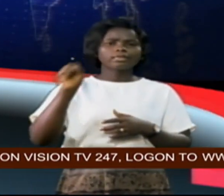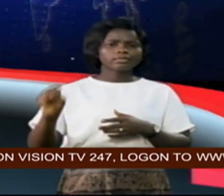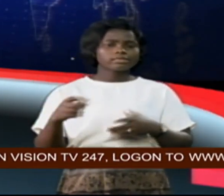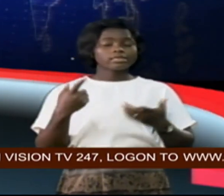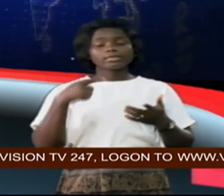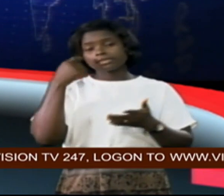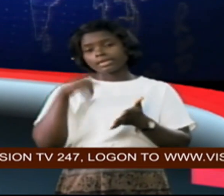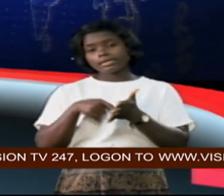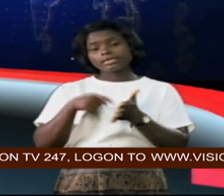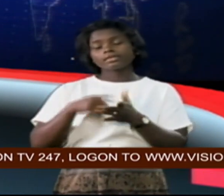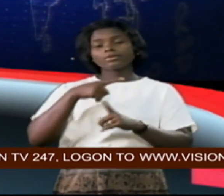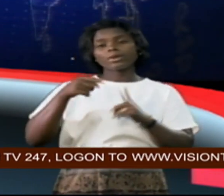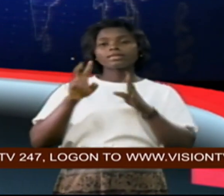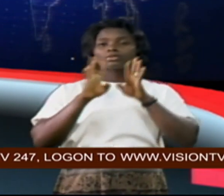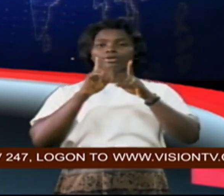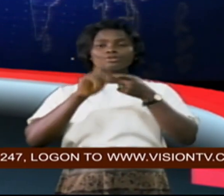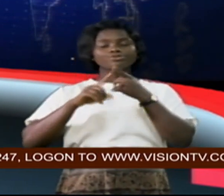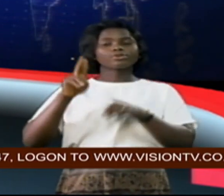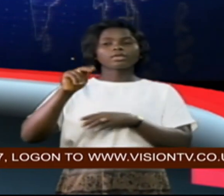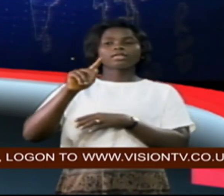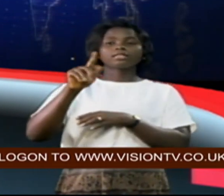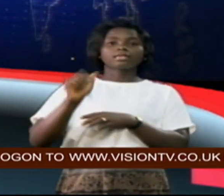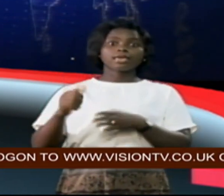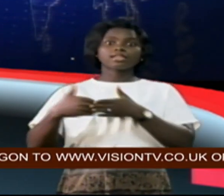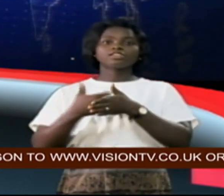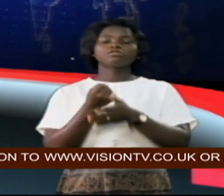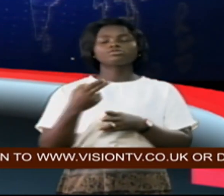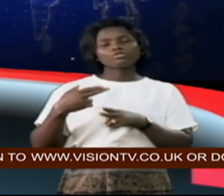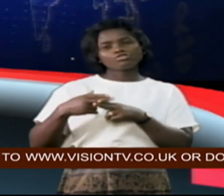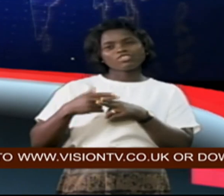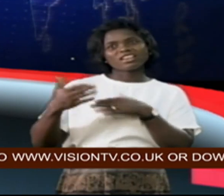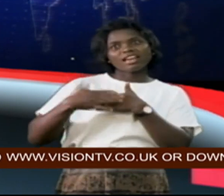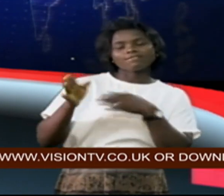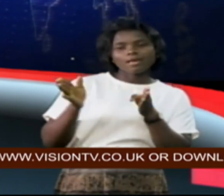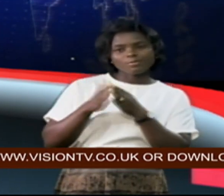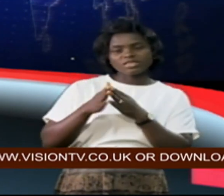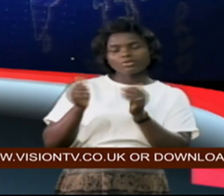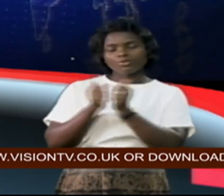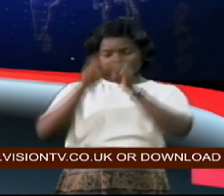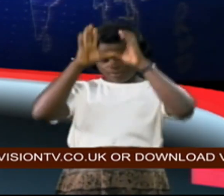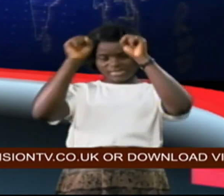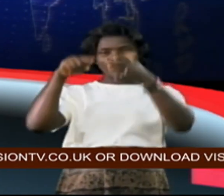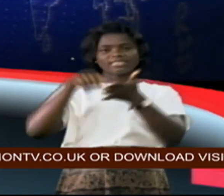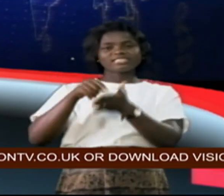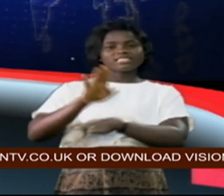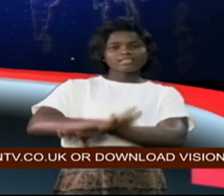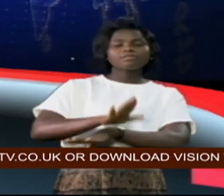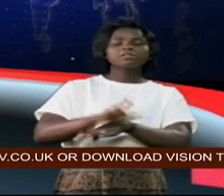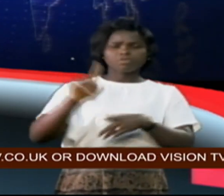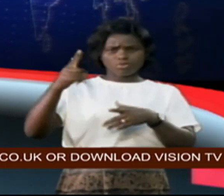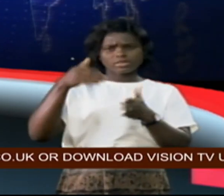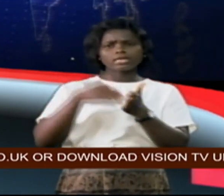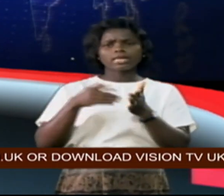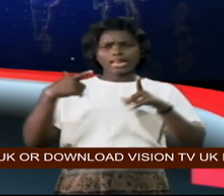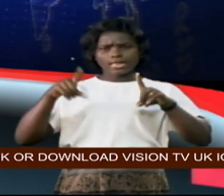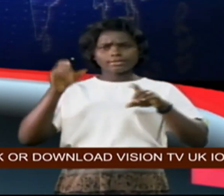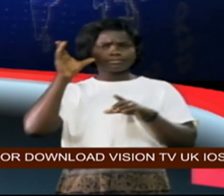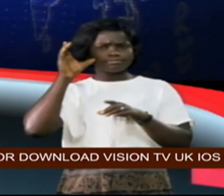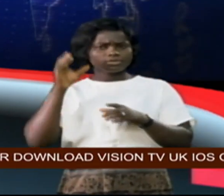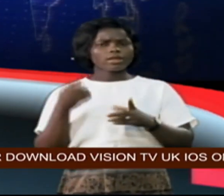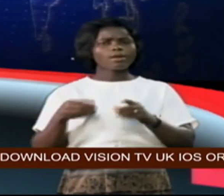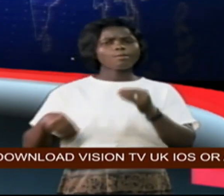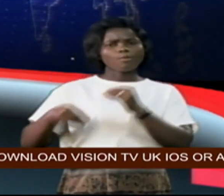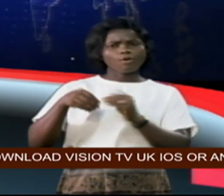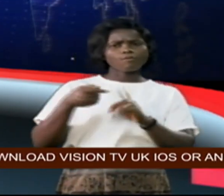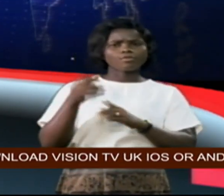while speaking to NTA News shortly after he was granted audience by the President this evening. Once again, let's hear more from State